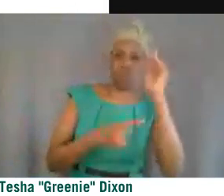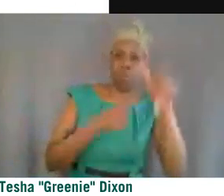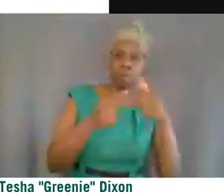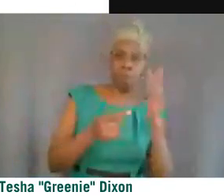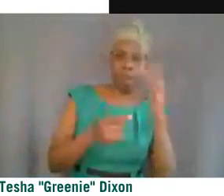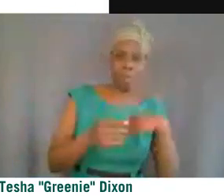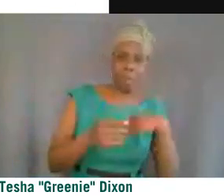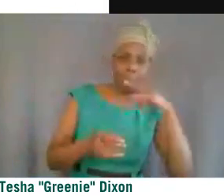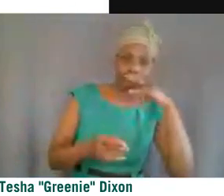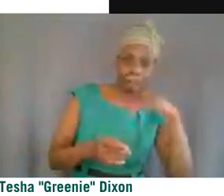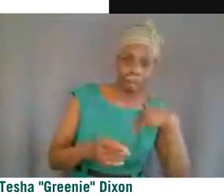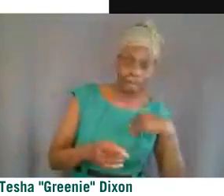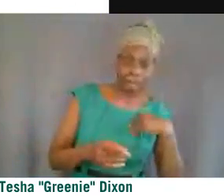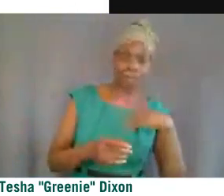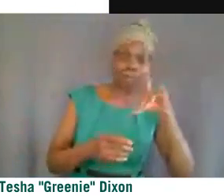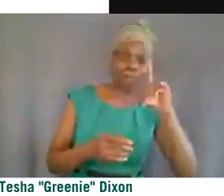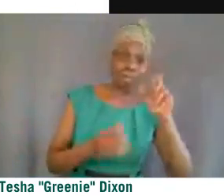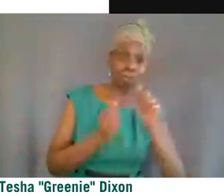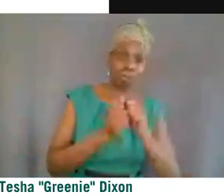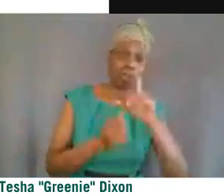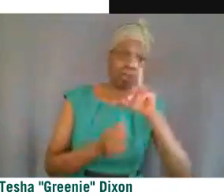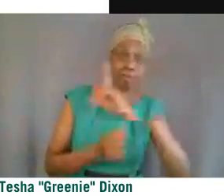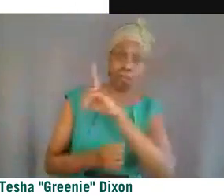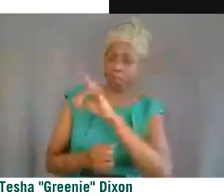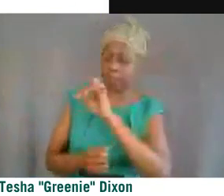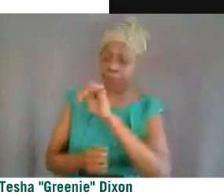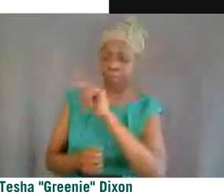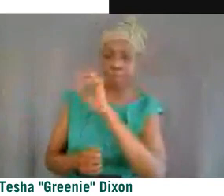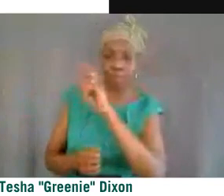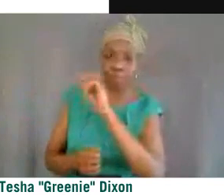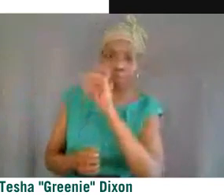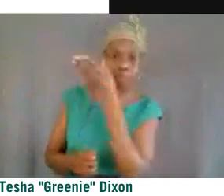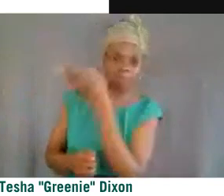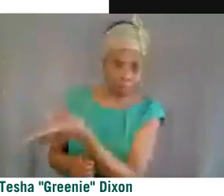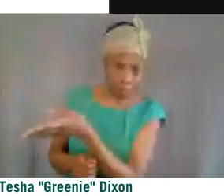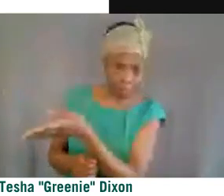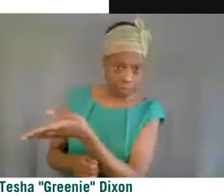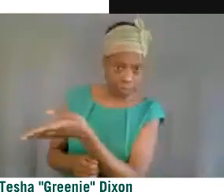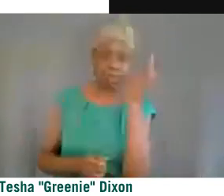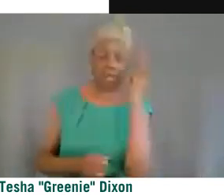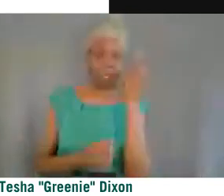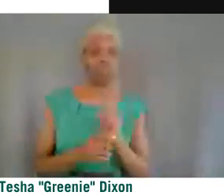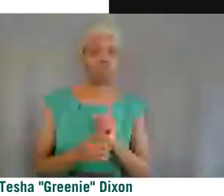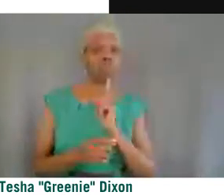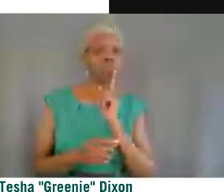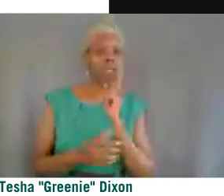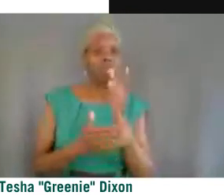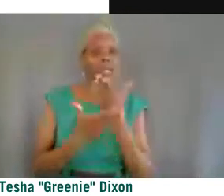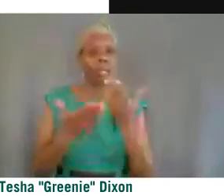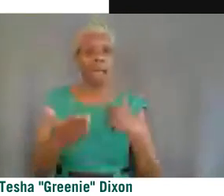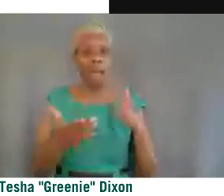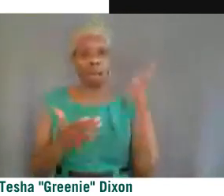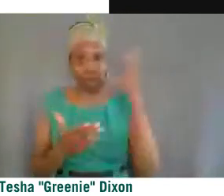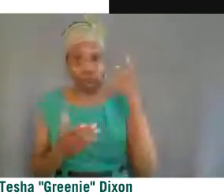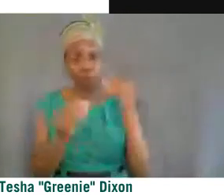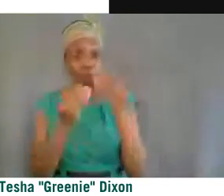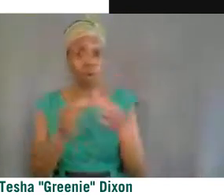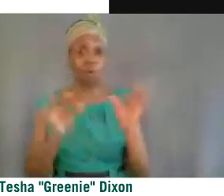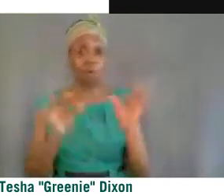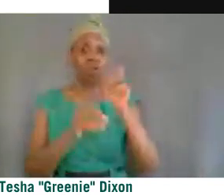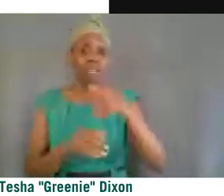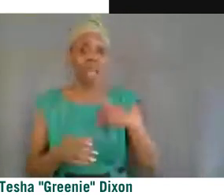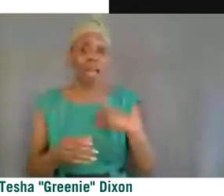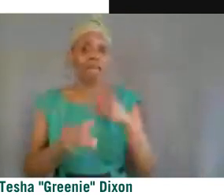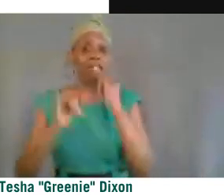child has been diagnosed with dystonia? And I think the really sort of piece that I've heard, more importantly, is you need to have